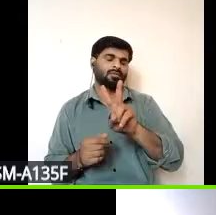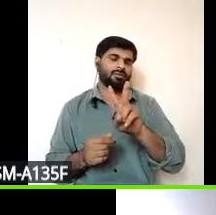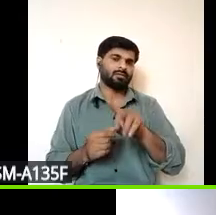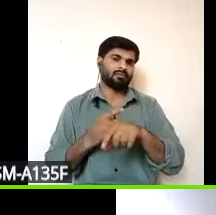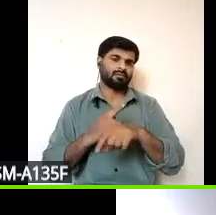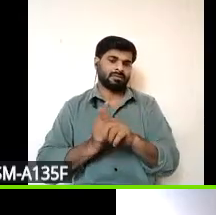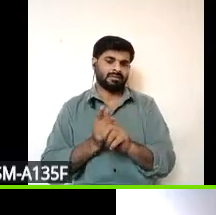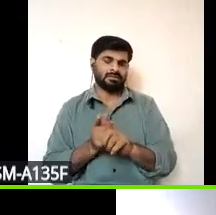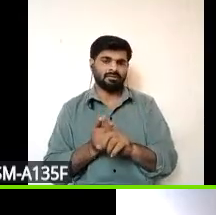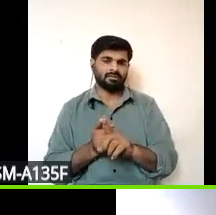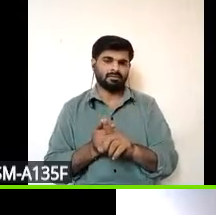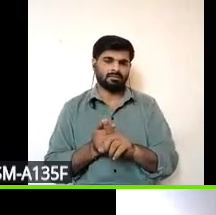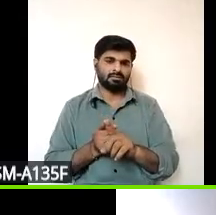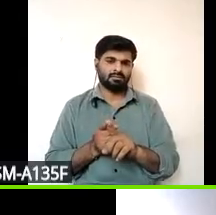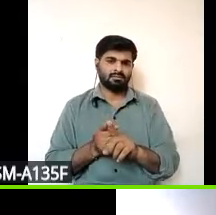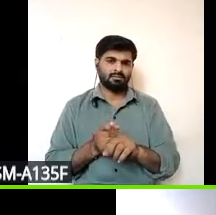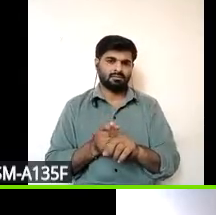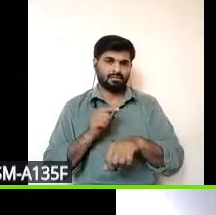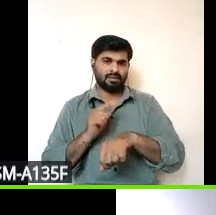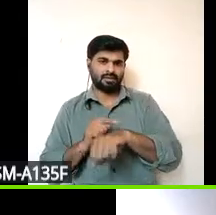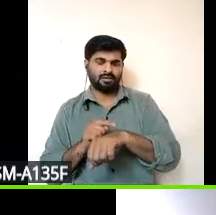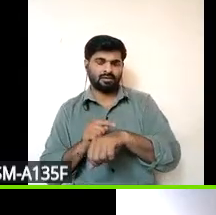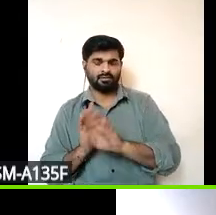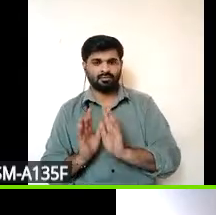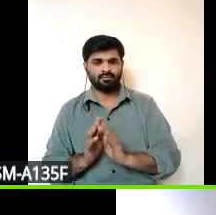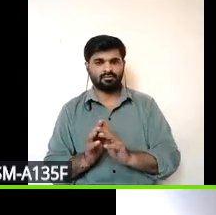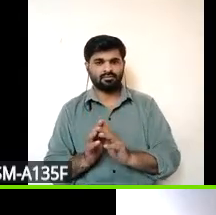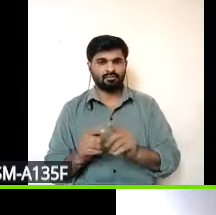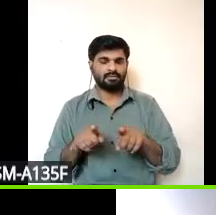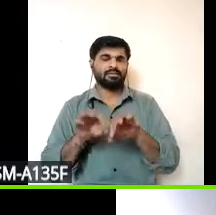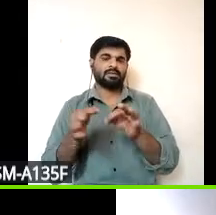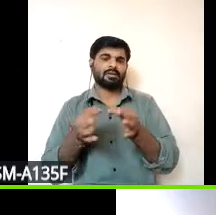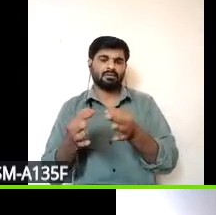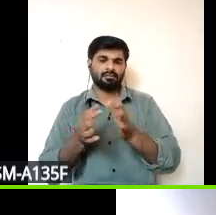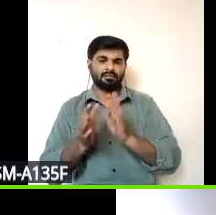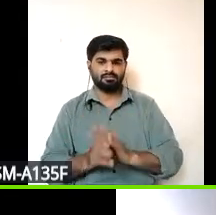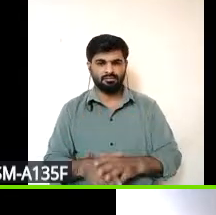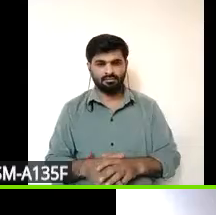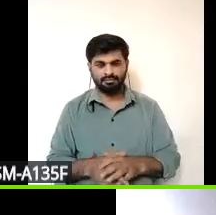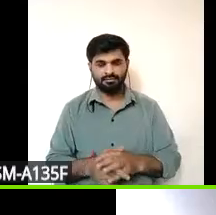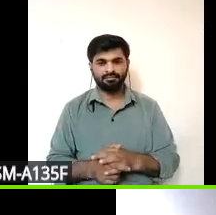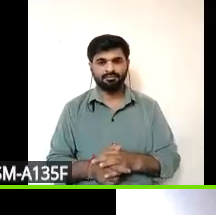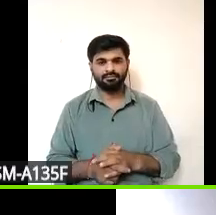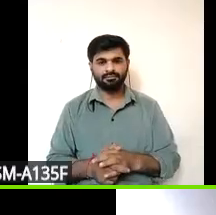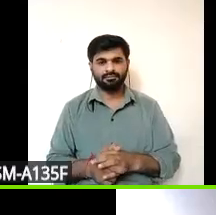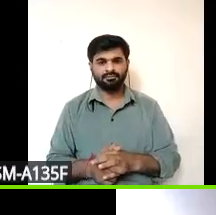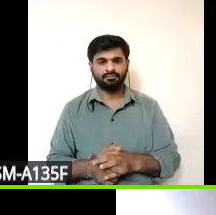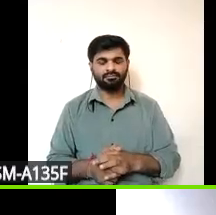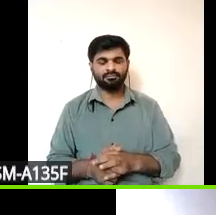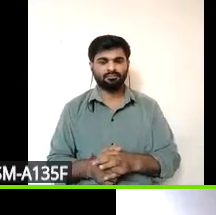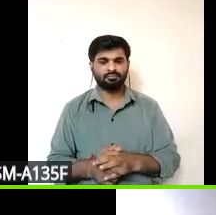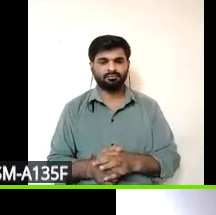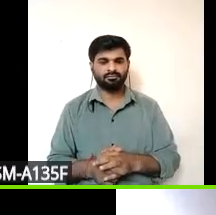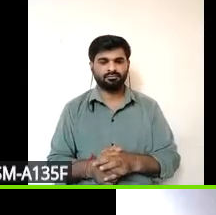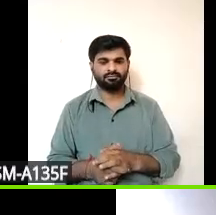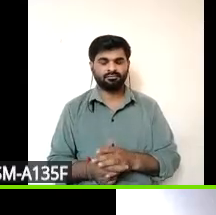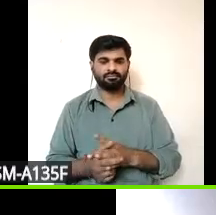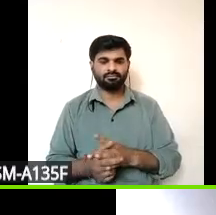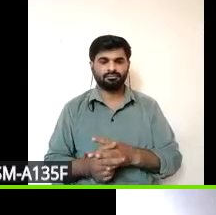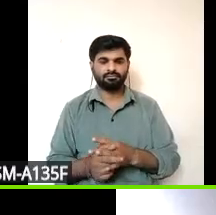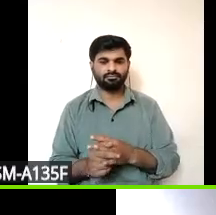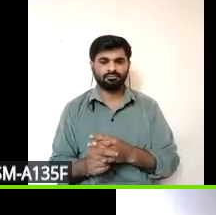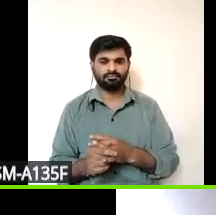could just figure out that time. Otherwise, I'll just ping you in between. But yeah. Yeah, And yeah, useful to kind please. of tell